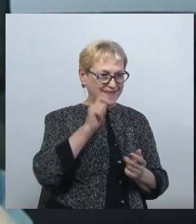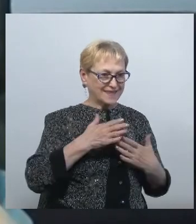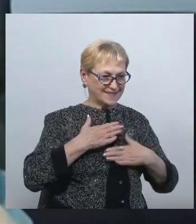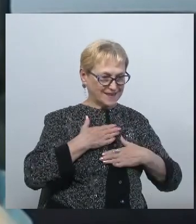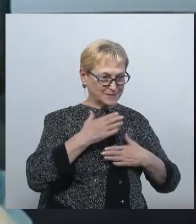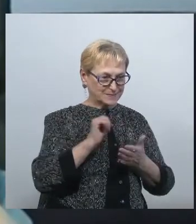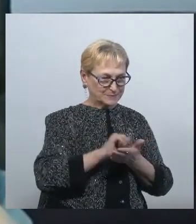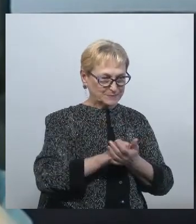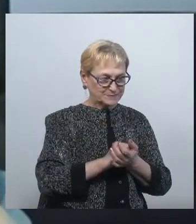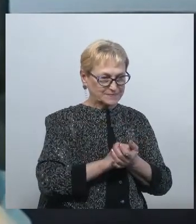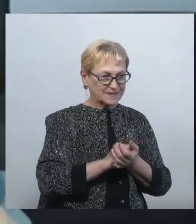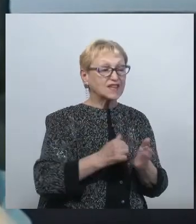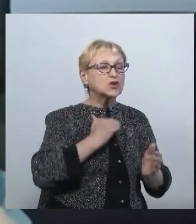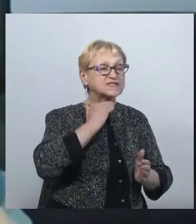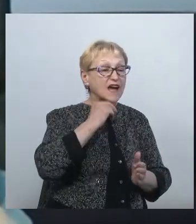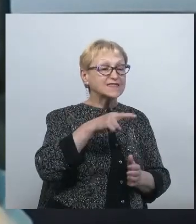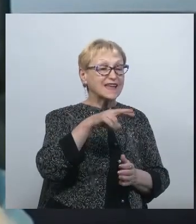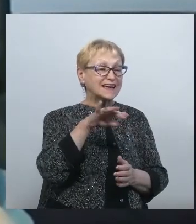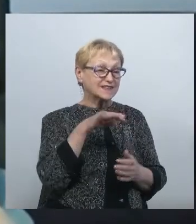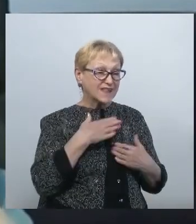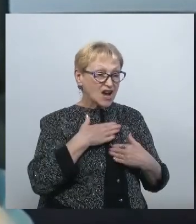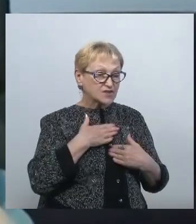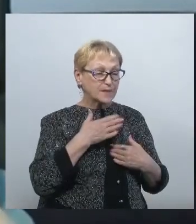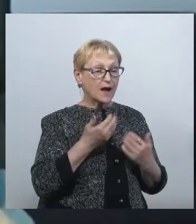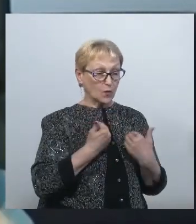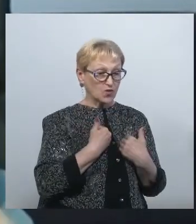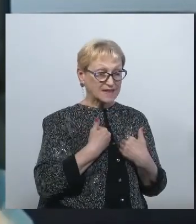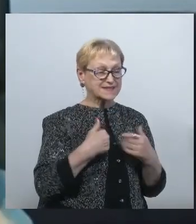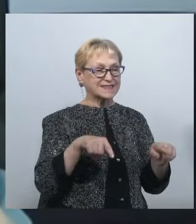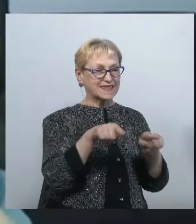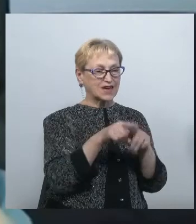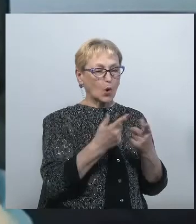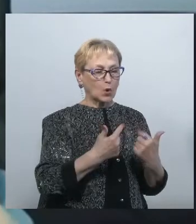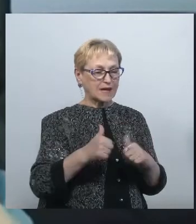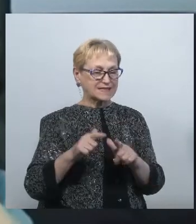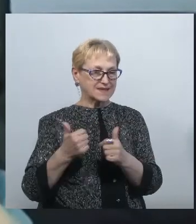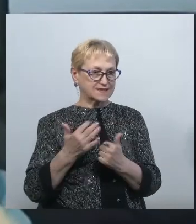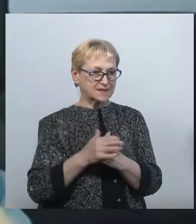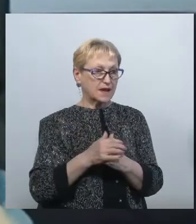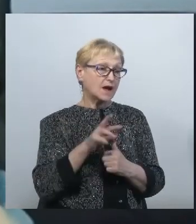And do we have enough organizations like this in Ukraine?